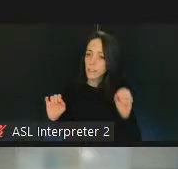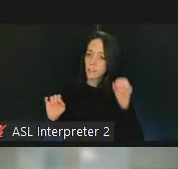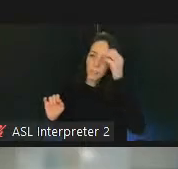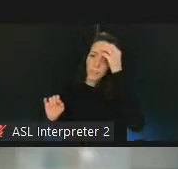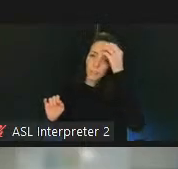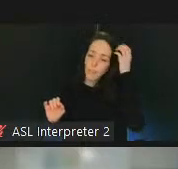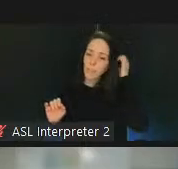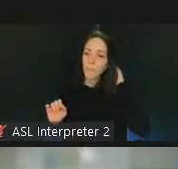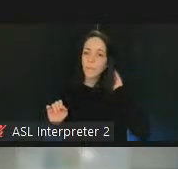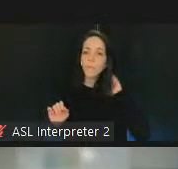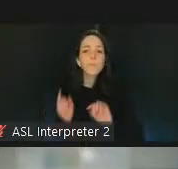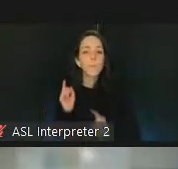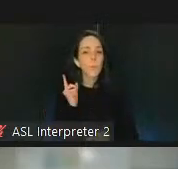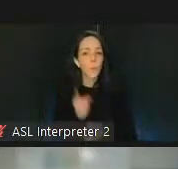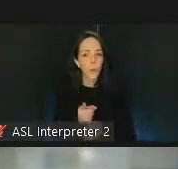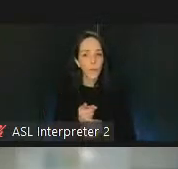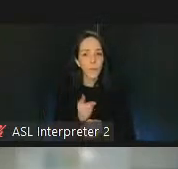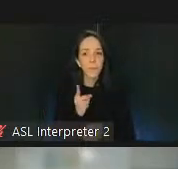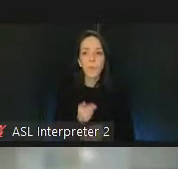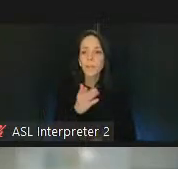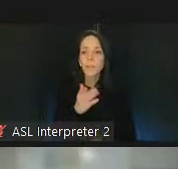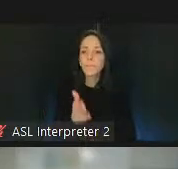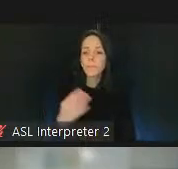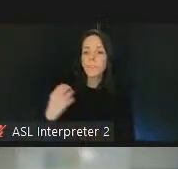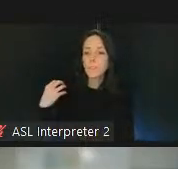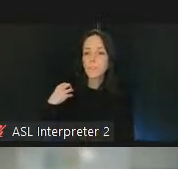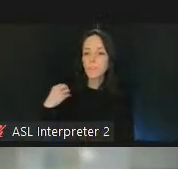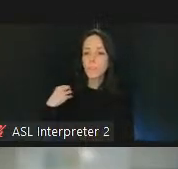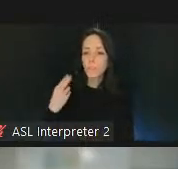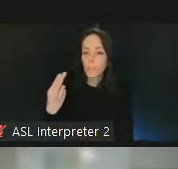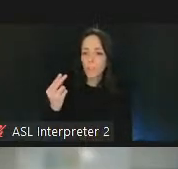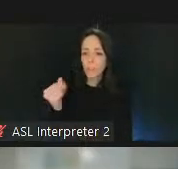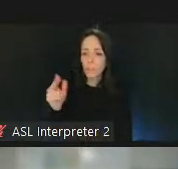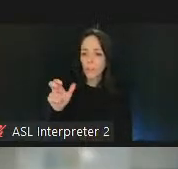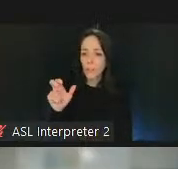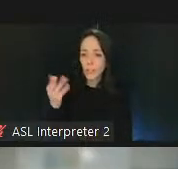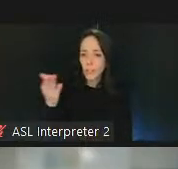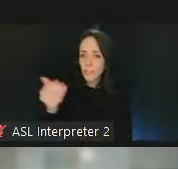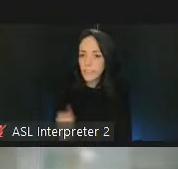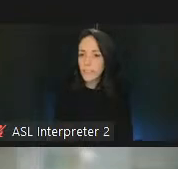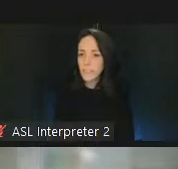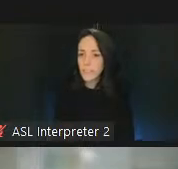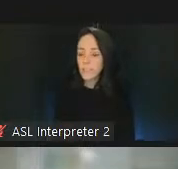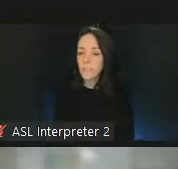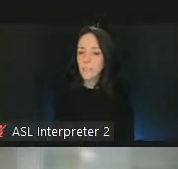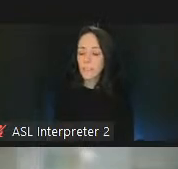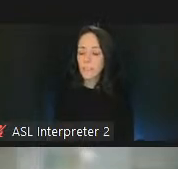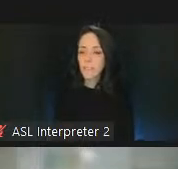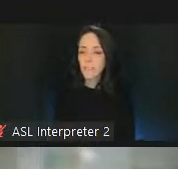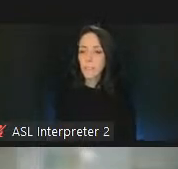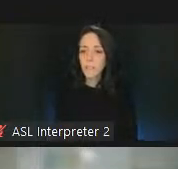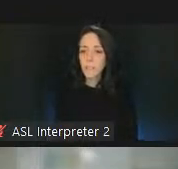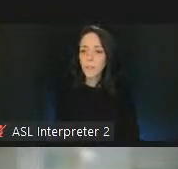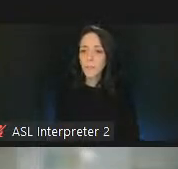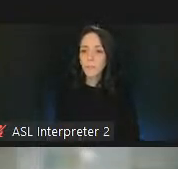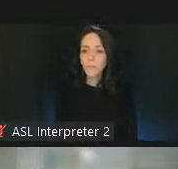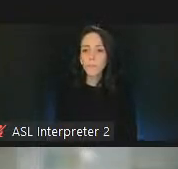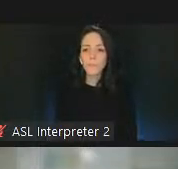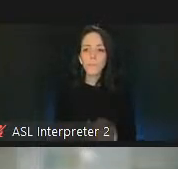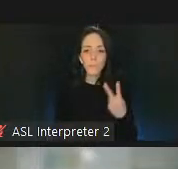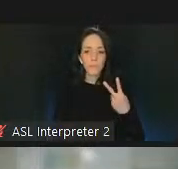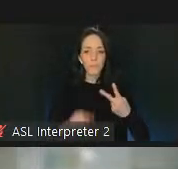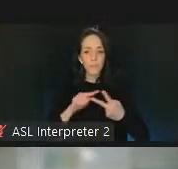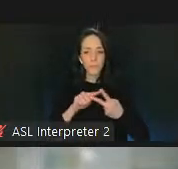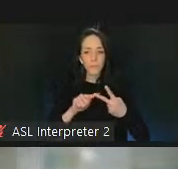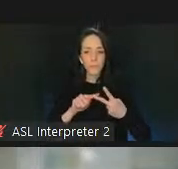That is correct, Chair Boland, and Chair Harrington has her hand raised. Oh, good. All right. Chair Harrington. Well, two things.